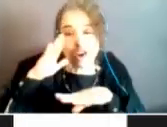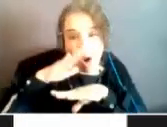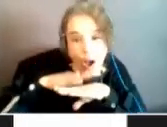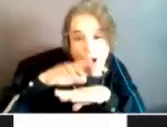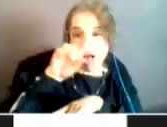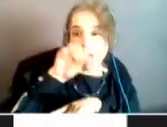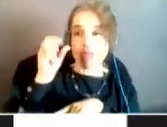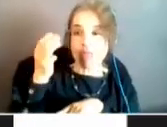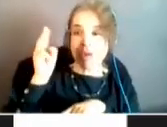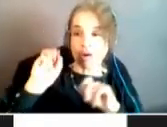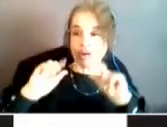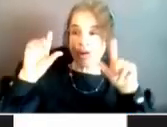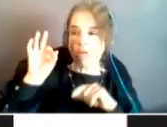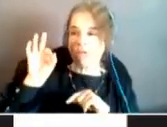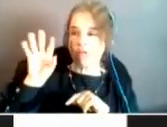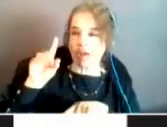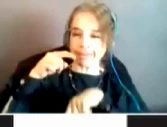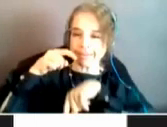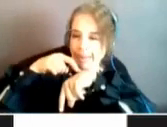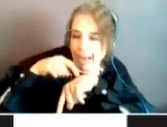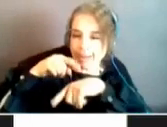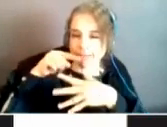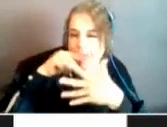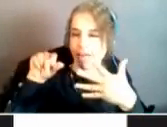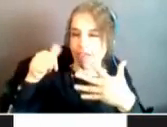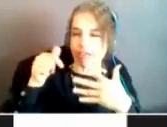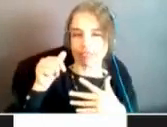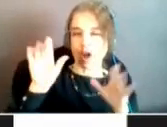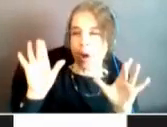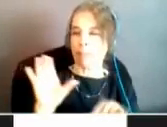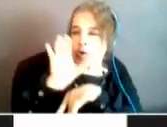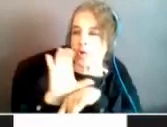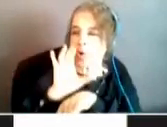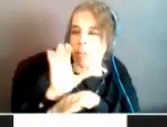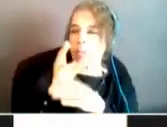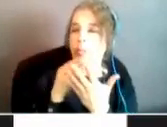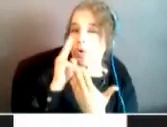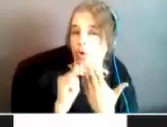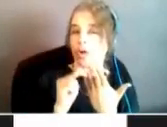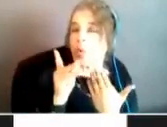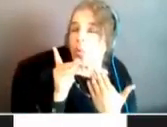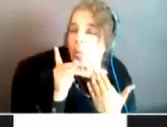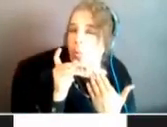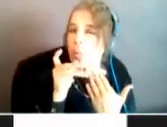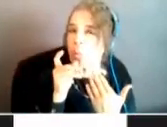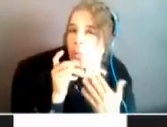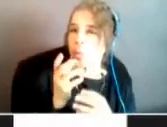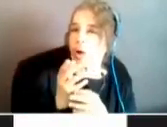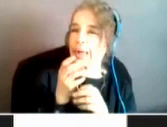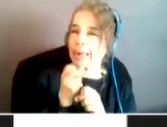Zoom platform or FaceTime or, you know, other platforms. But who gets, you